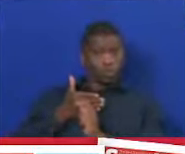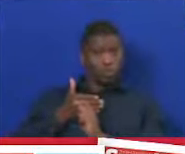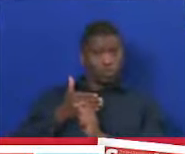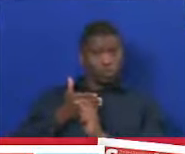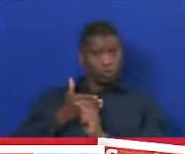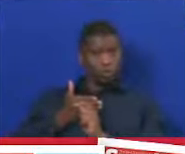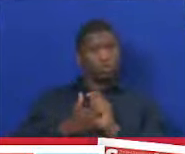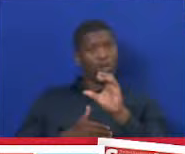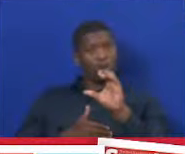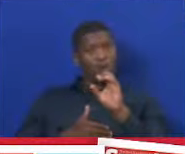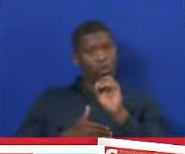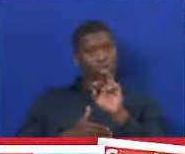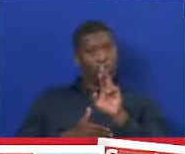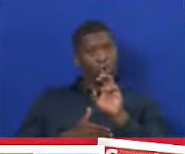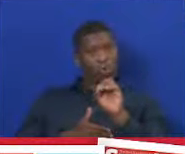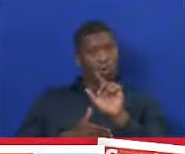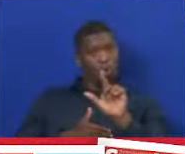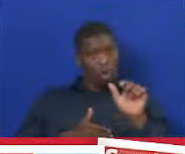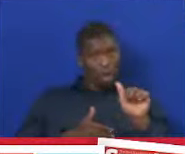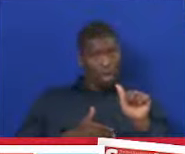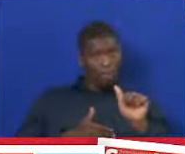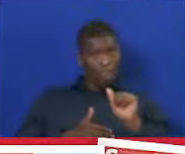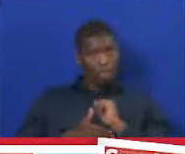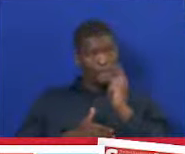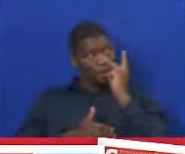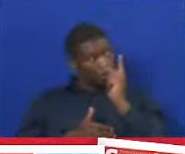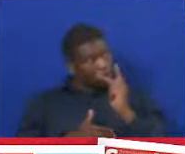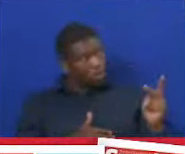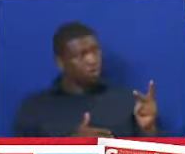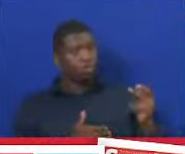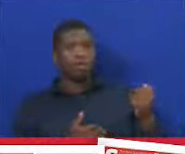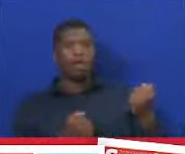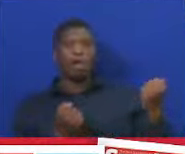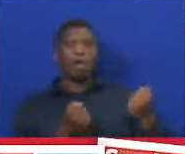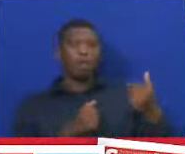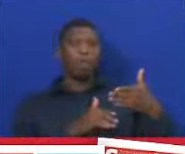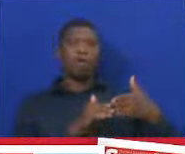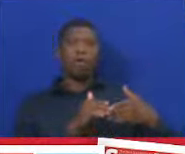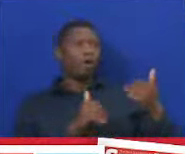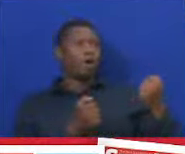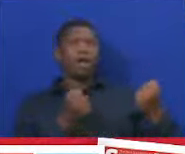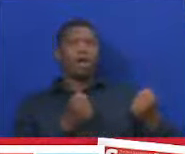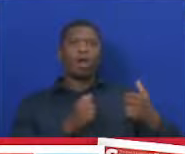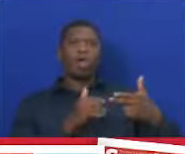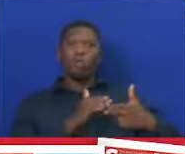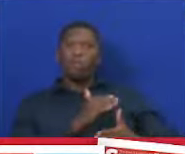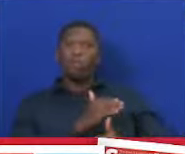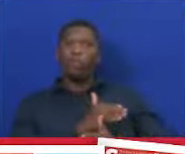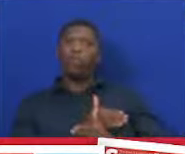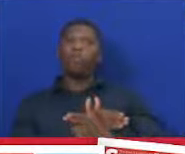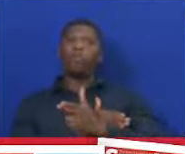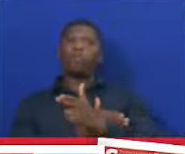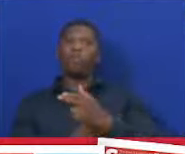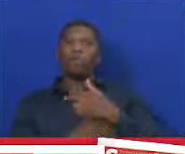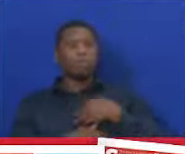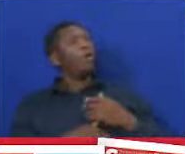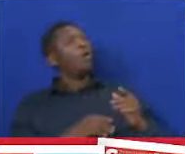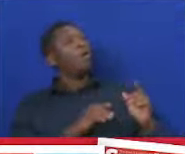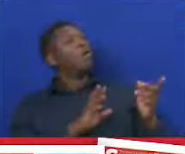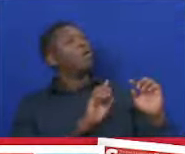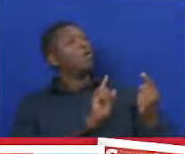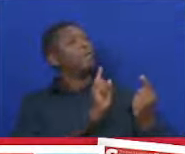I indeed went to the driver of the motor vehicle and asked who he